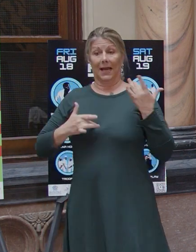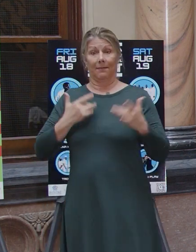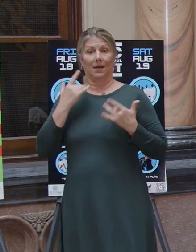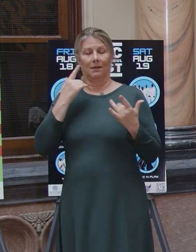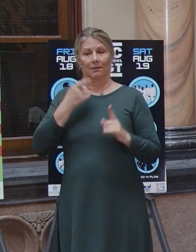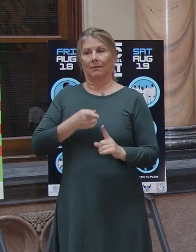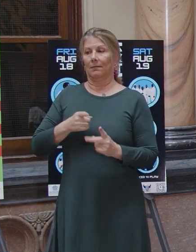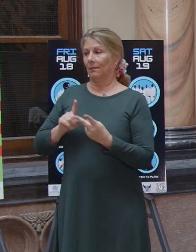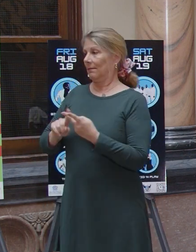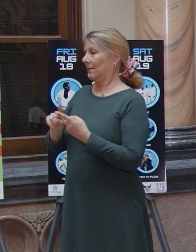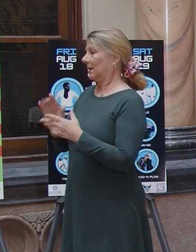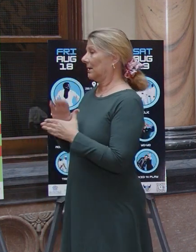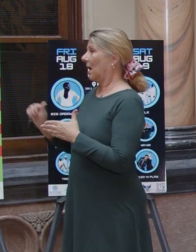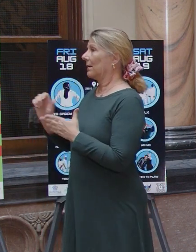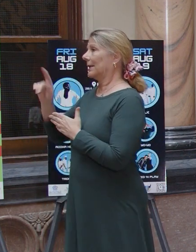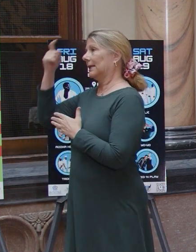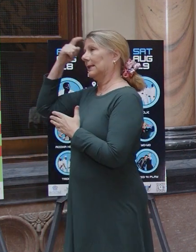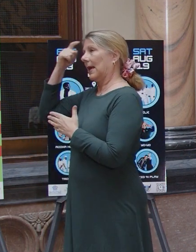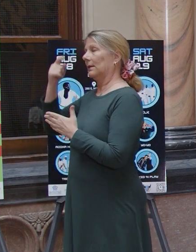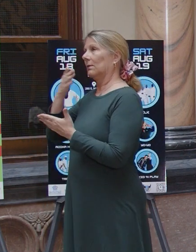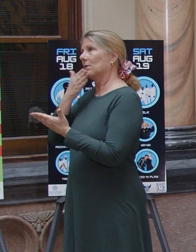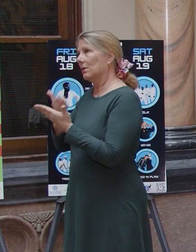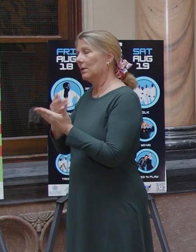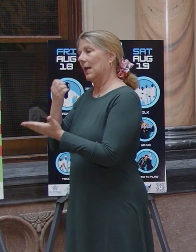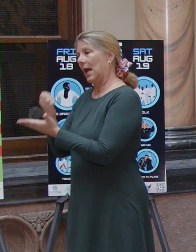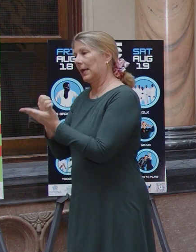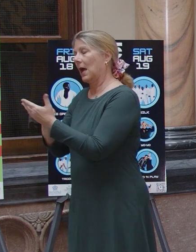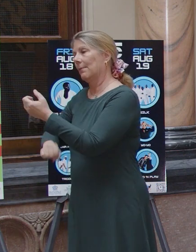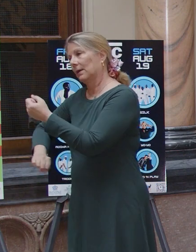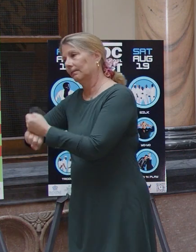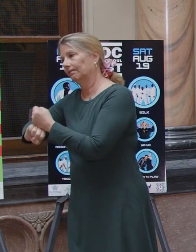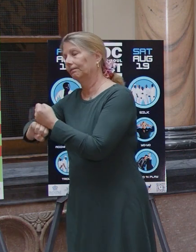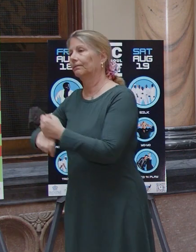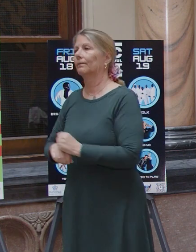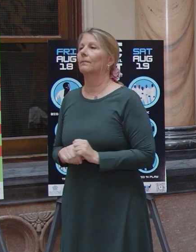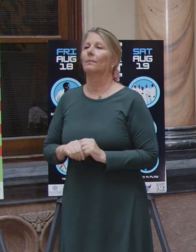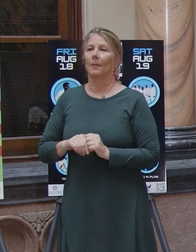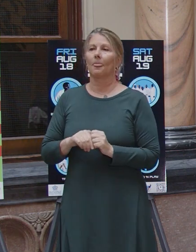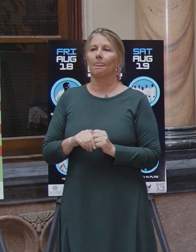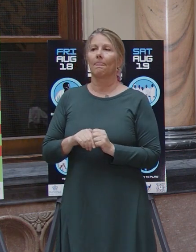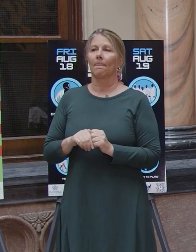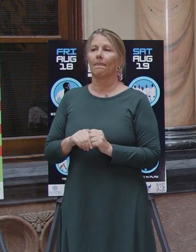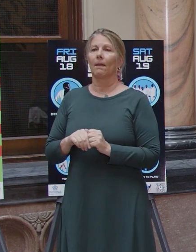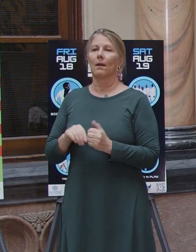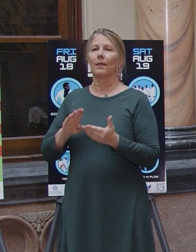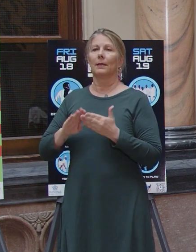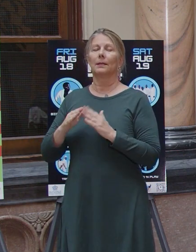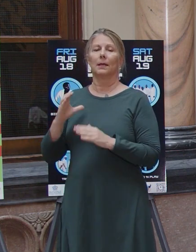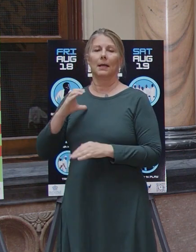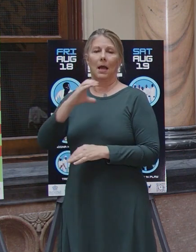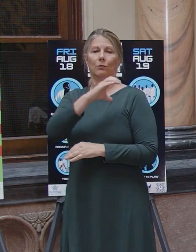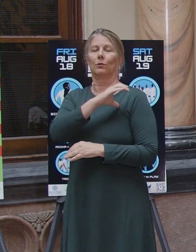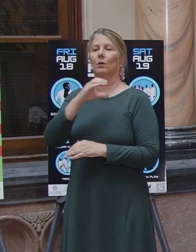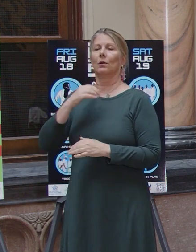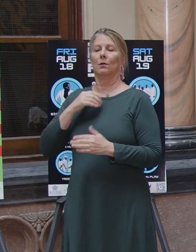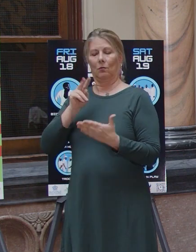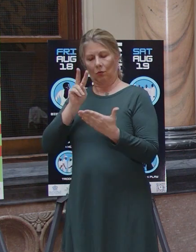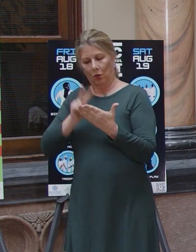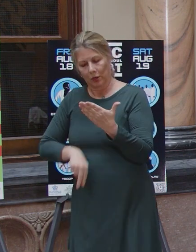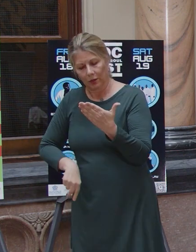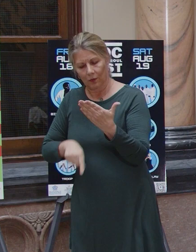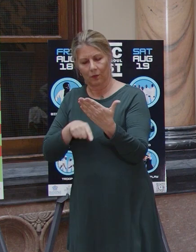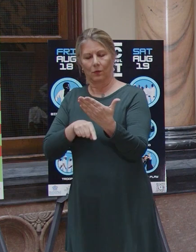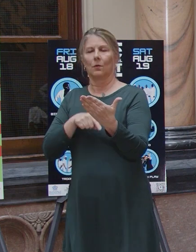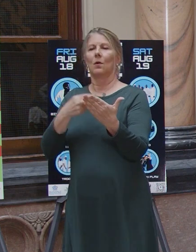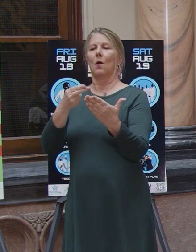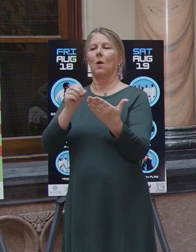are important for us from an economic development standpoint. Because when city council goes to pass the budget every year, they go and look at a certain line, and it's